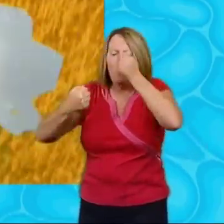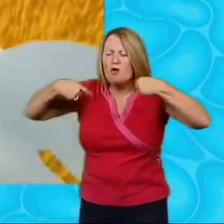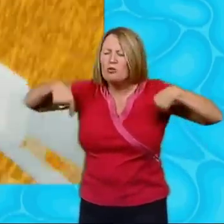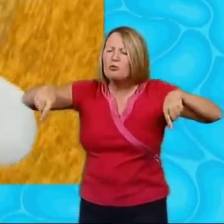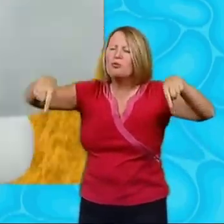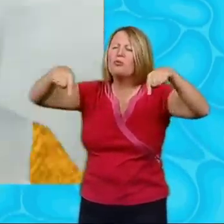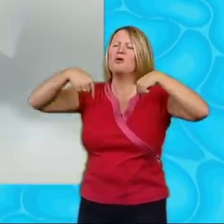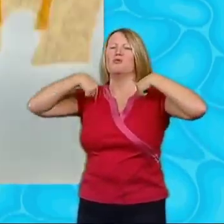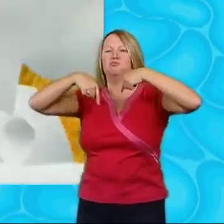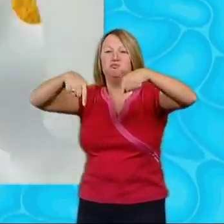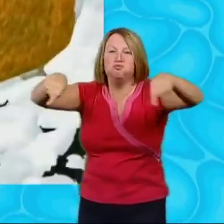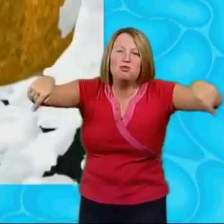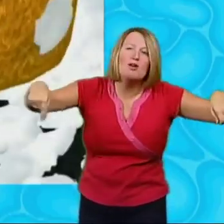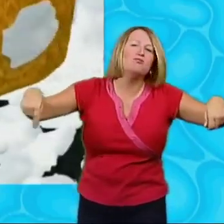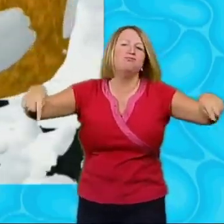Let's get sudsy.